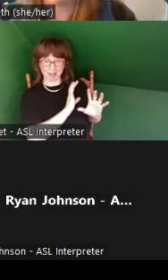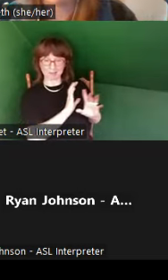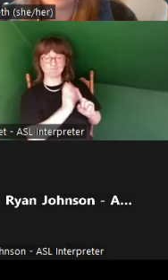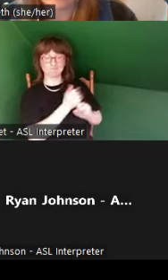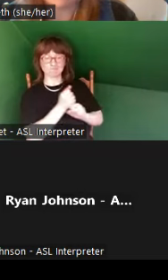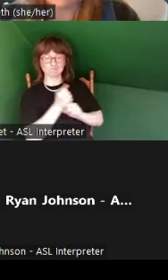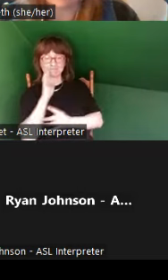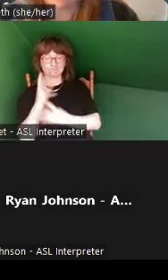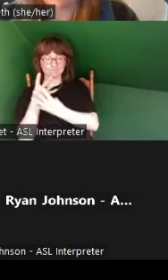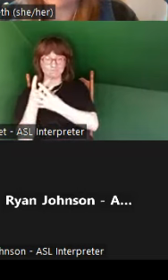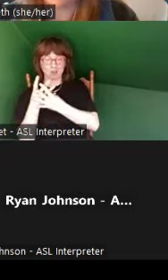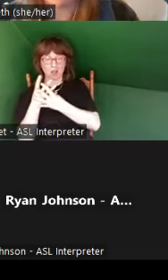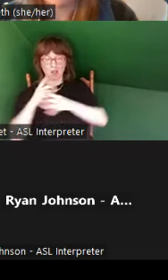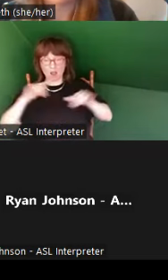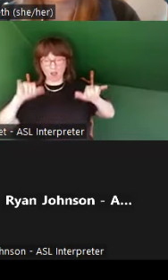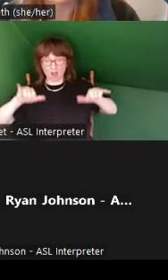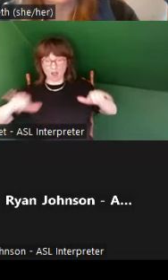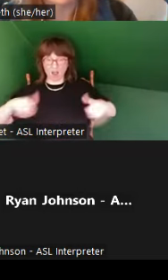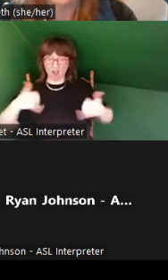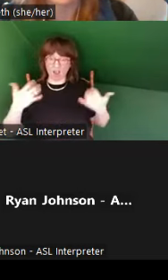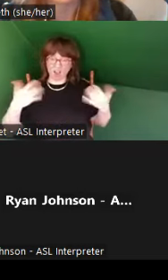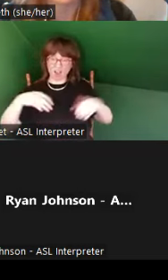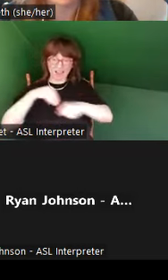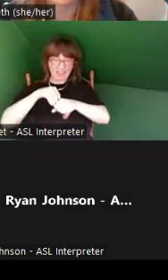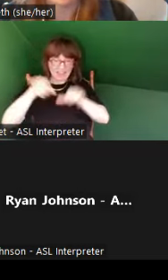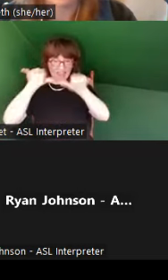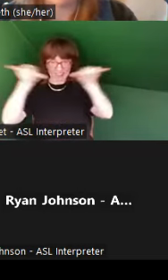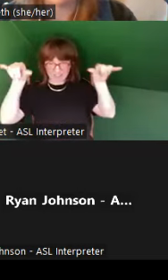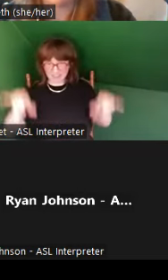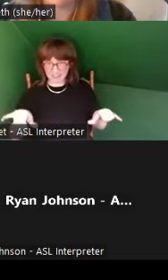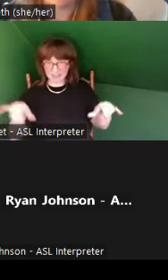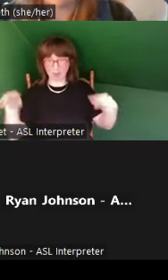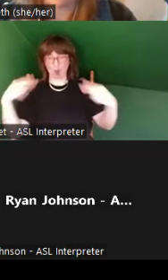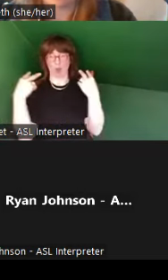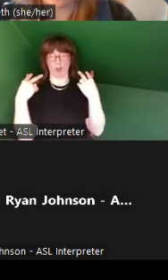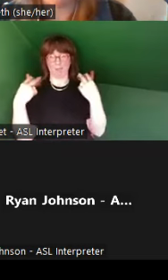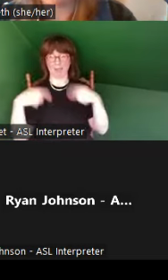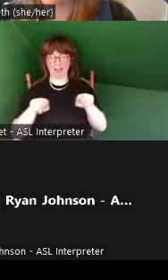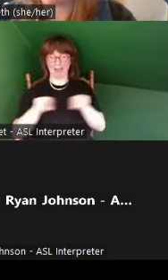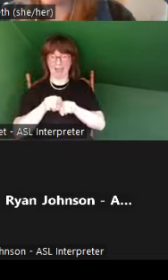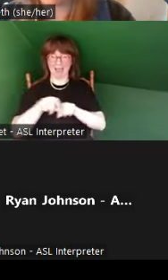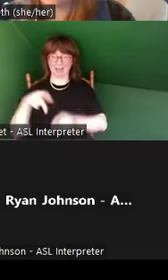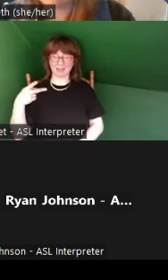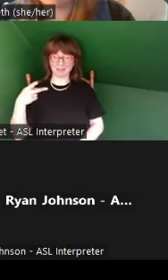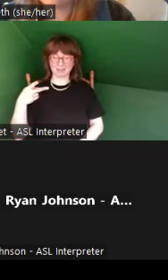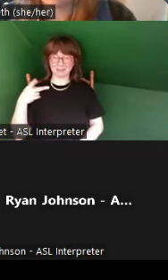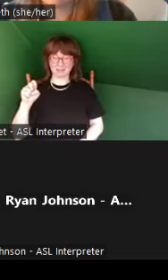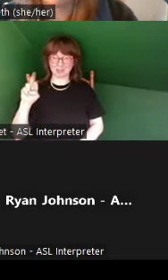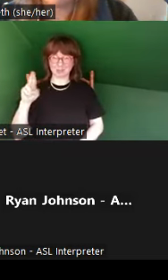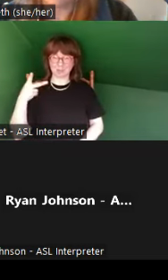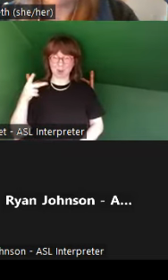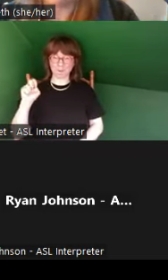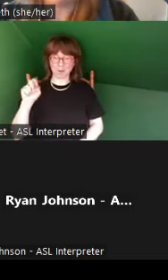find themselves caught up in a system that treats them as a perpetrator and discounts the harm that they've